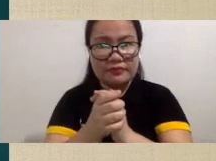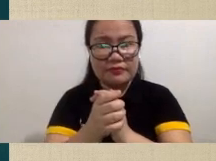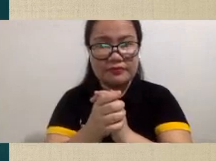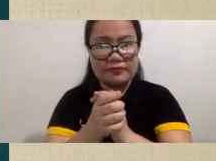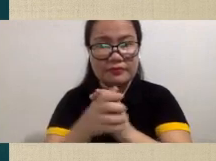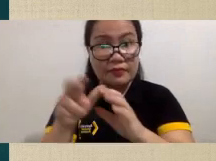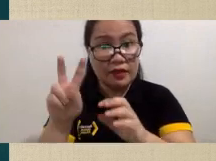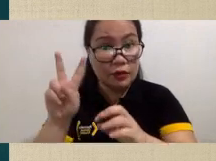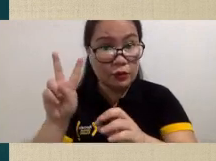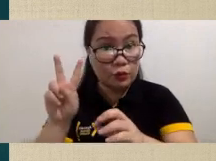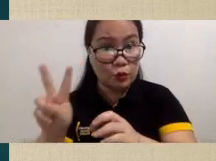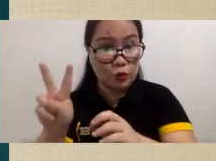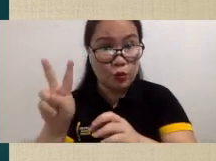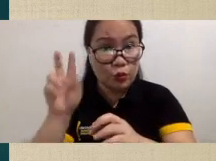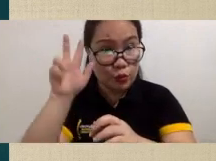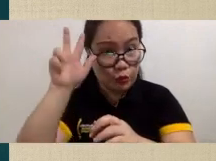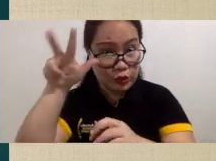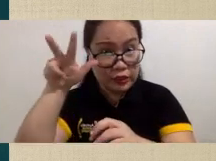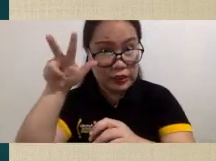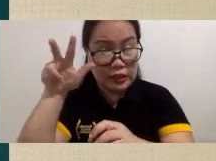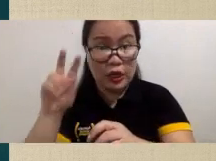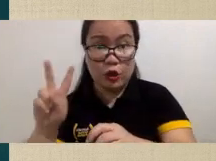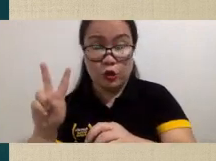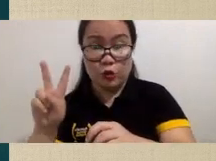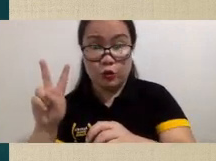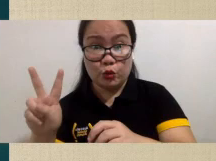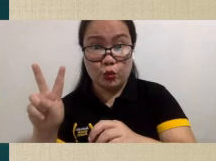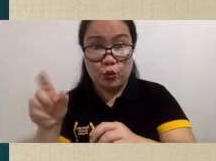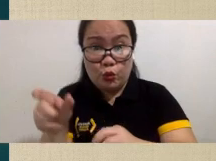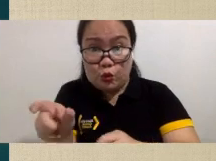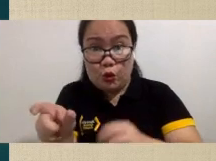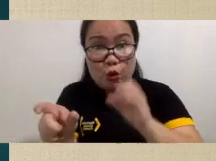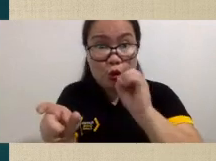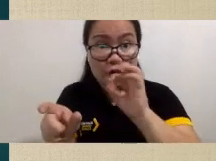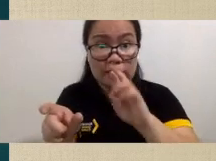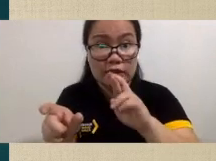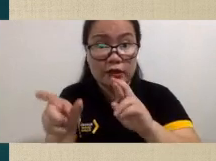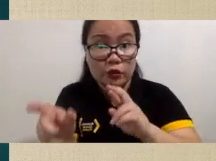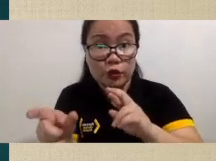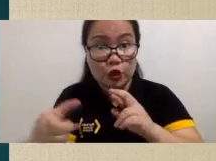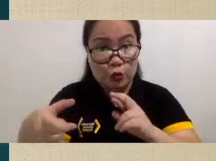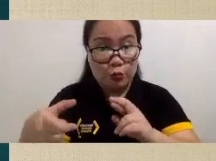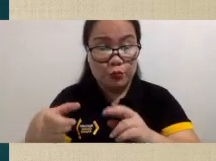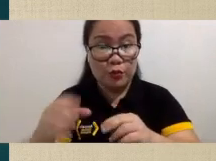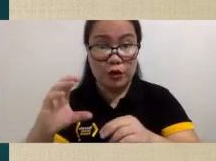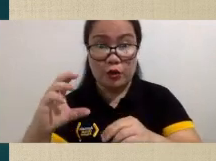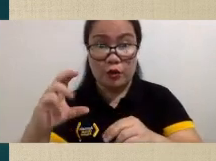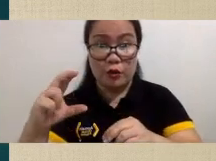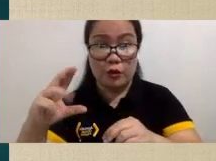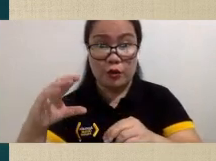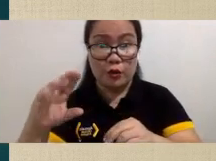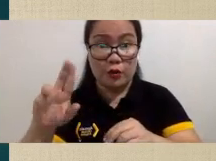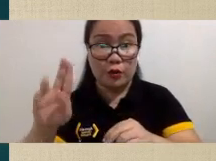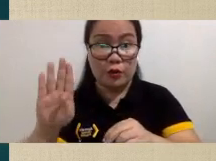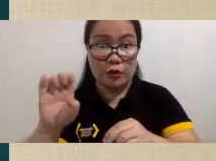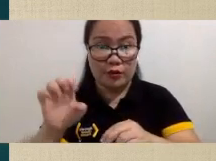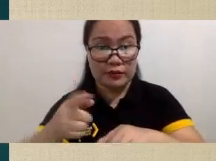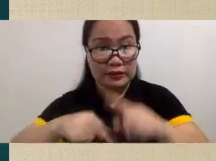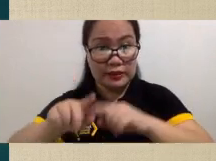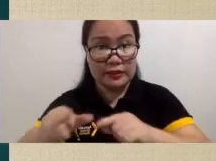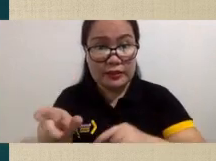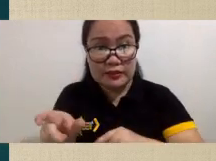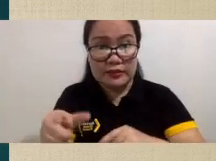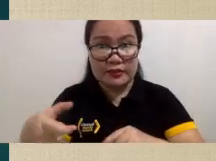So, let's have the first one. 2 raised to 3 or 2 cube. So, yan ay magiging 2 times